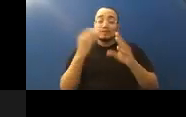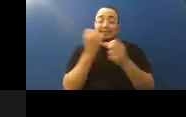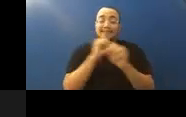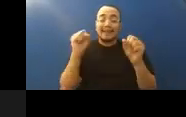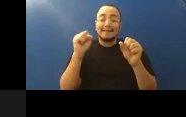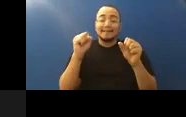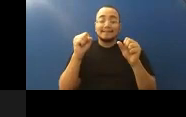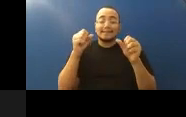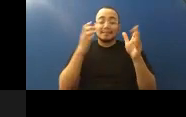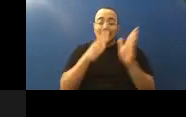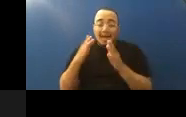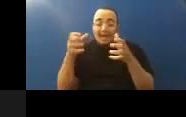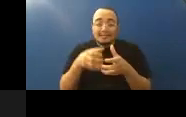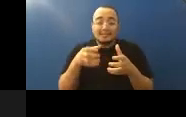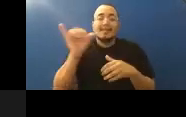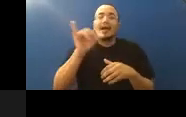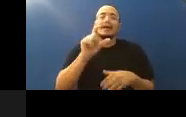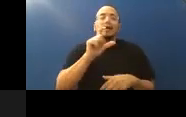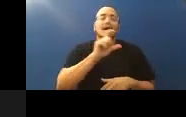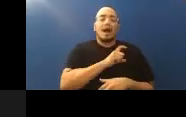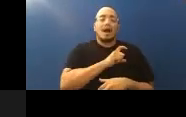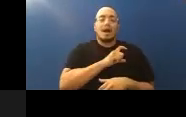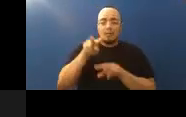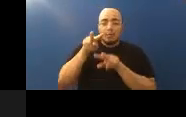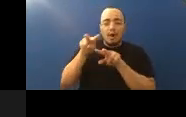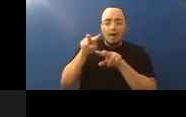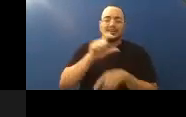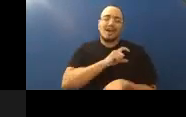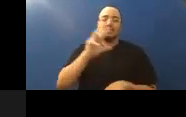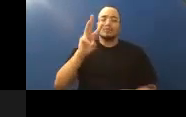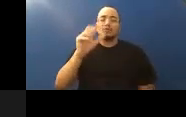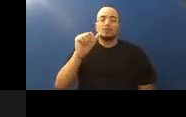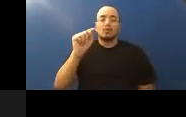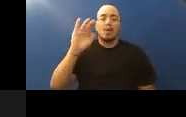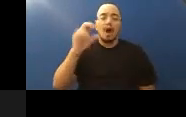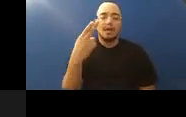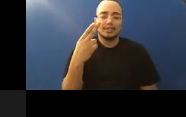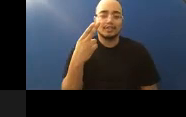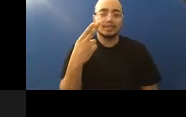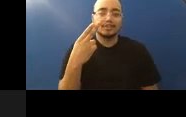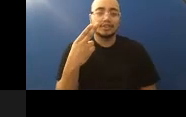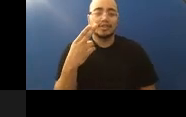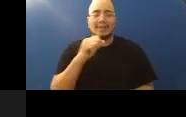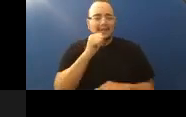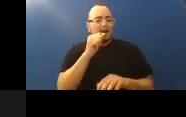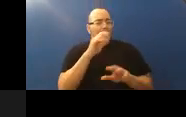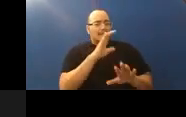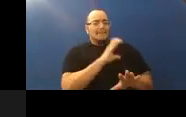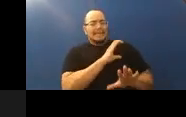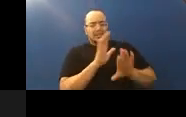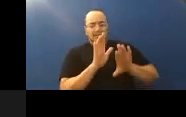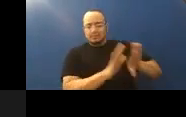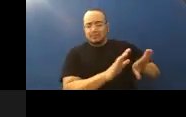that we have cop watch, right? You know, and folks who I think systemically watch police, right? Like, can there be